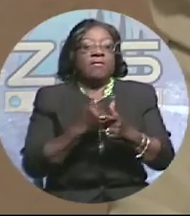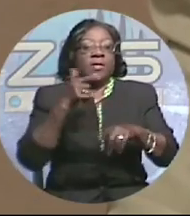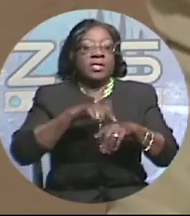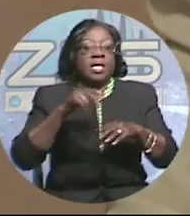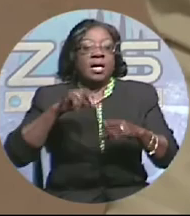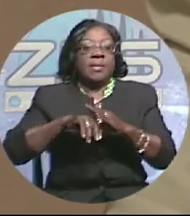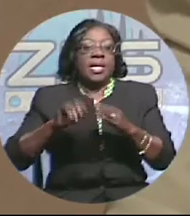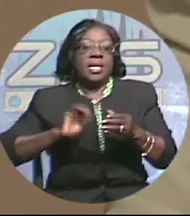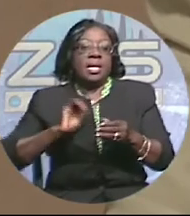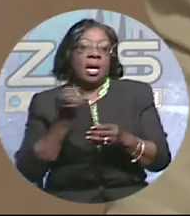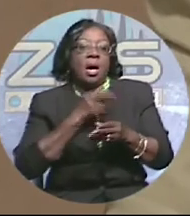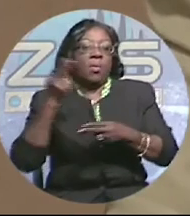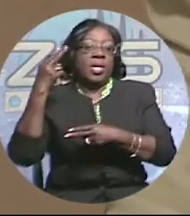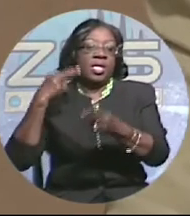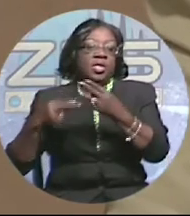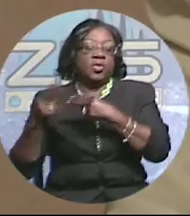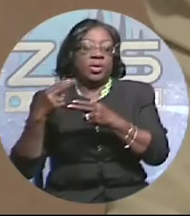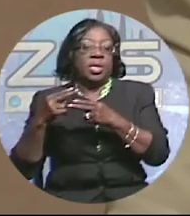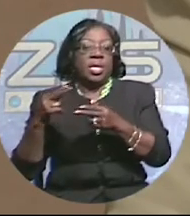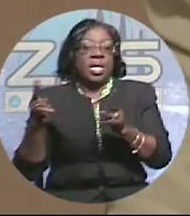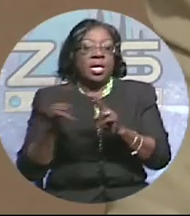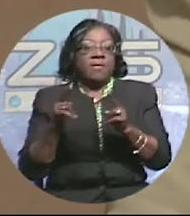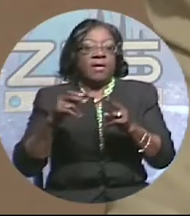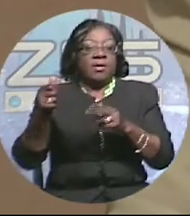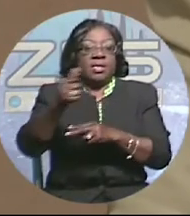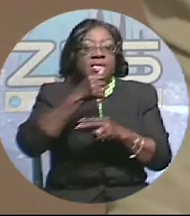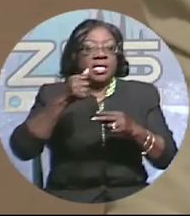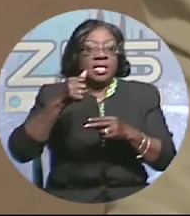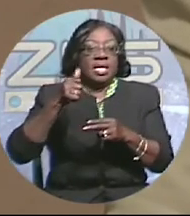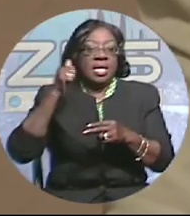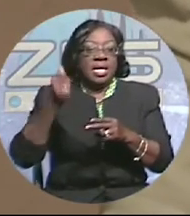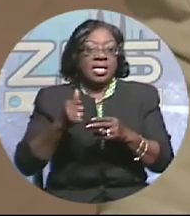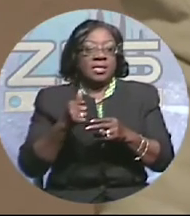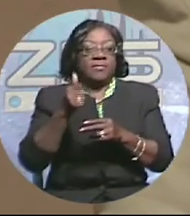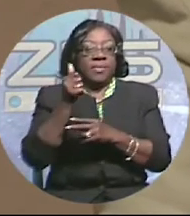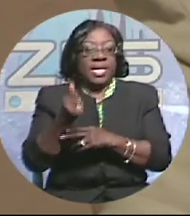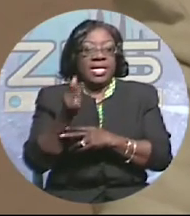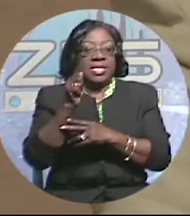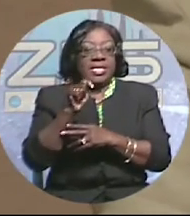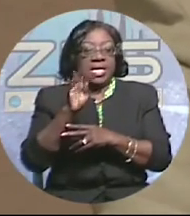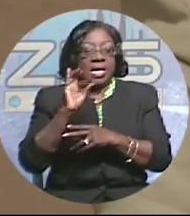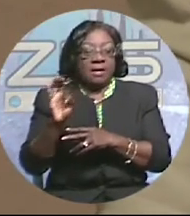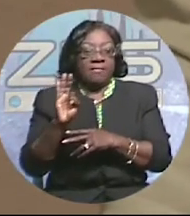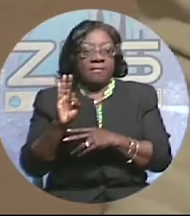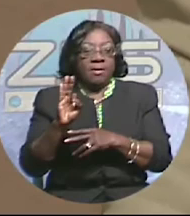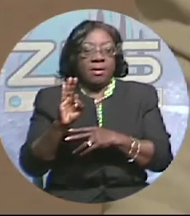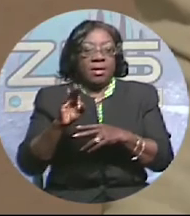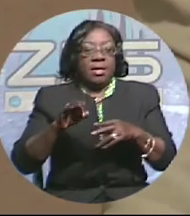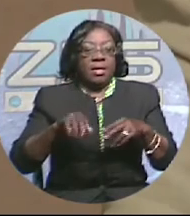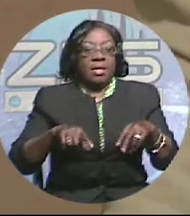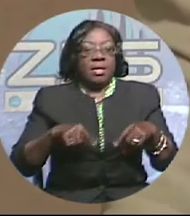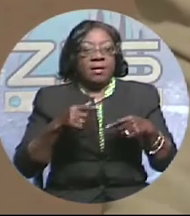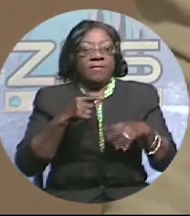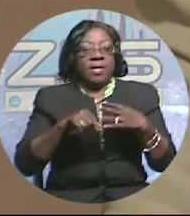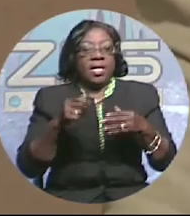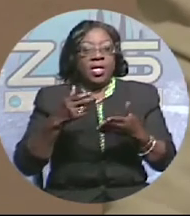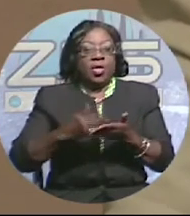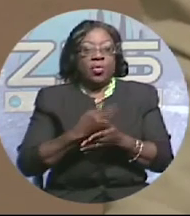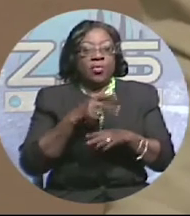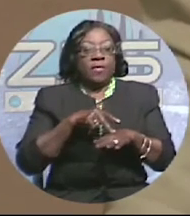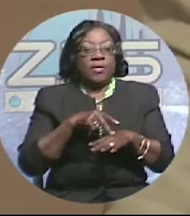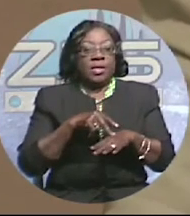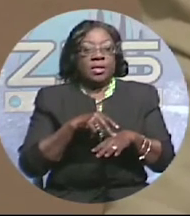history, a very senior agent from ATF, resident in New Providence, working out of the U.S.